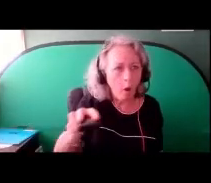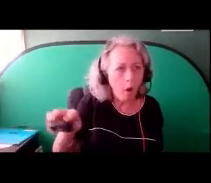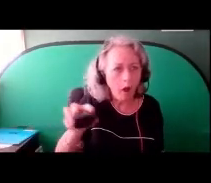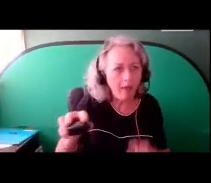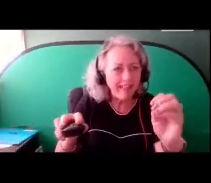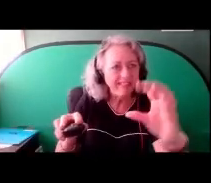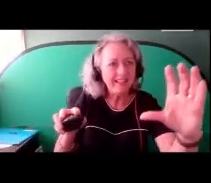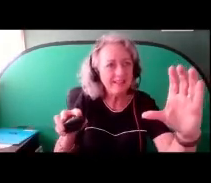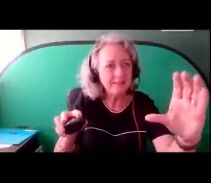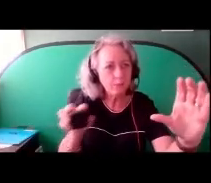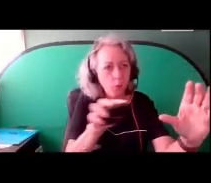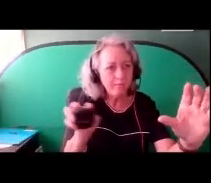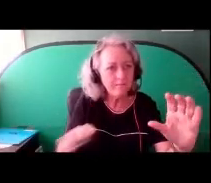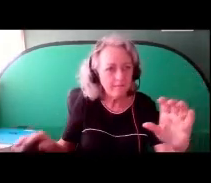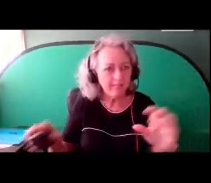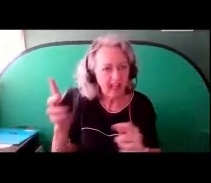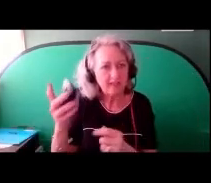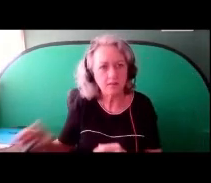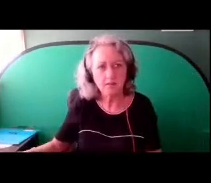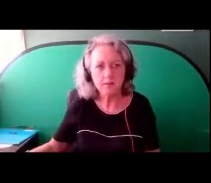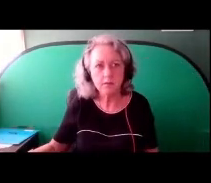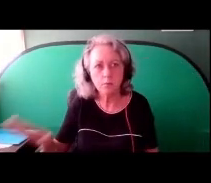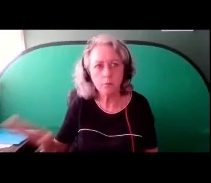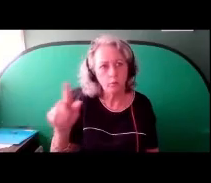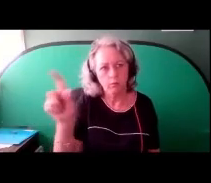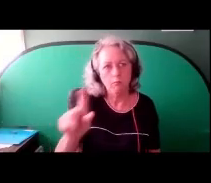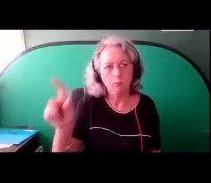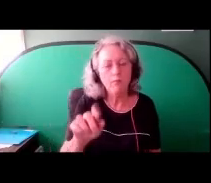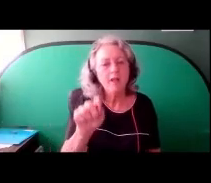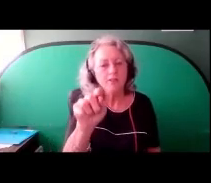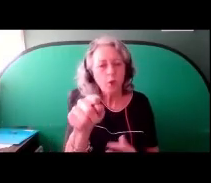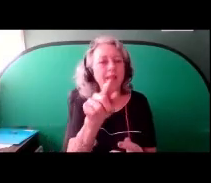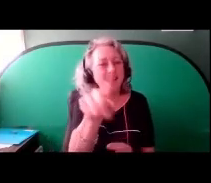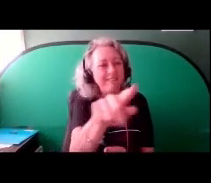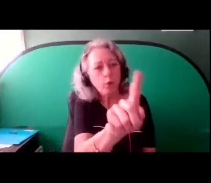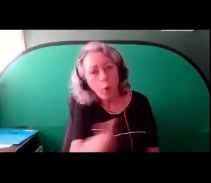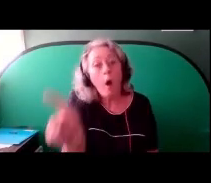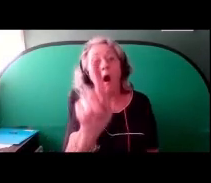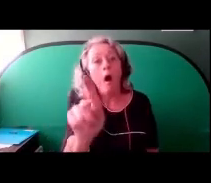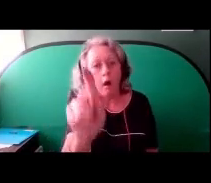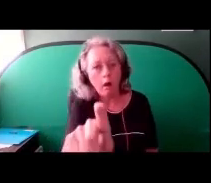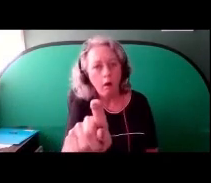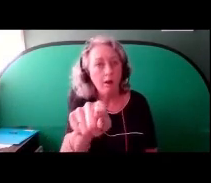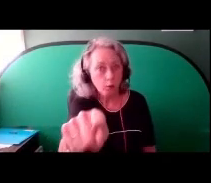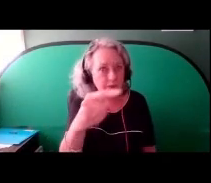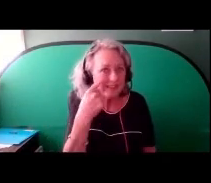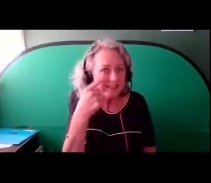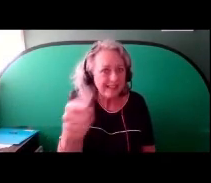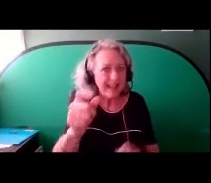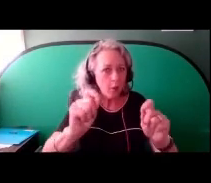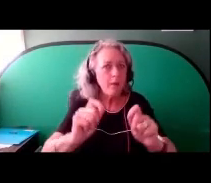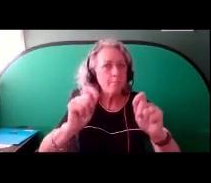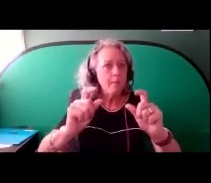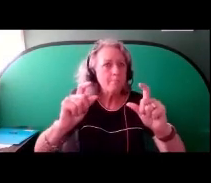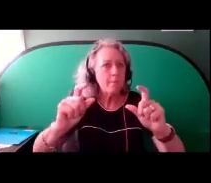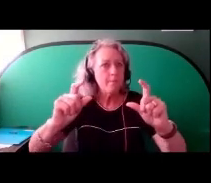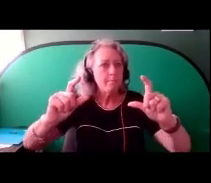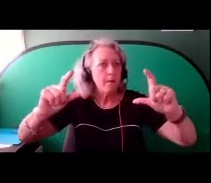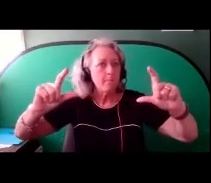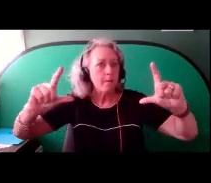screen, you can see the text getting gradually bigger and bigger and bigger and bigger and bigger. And